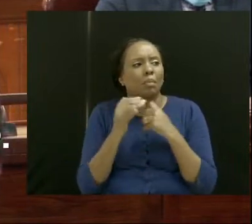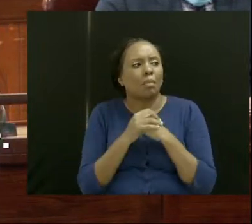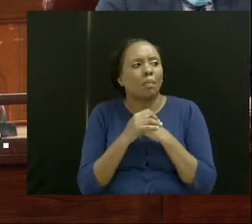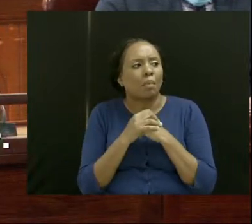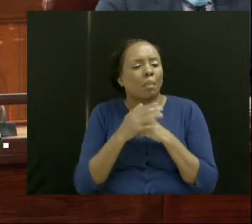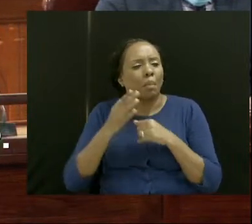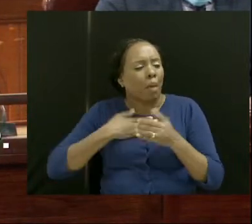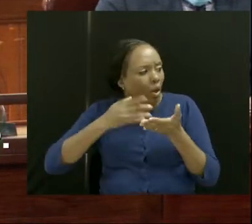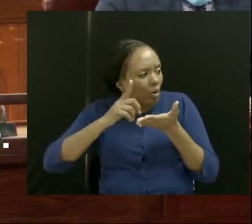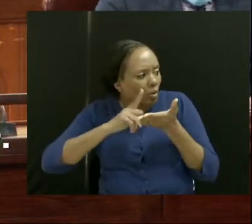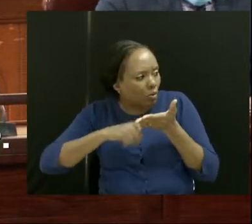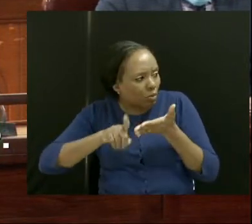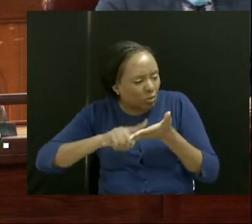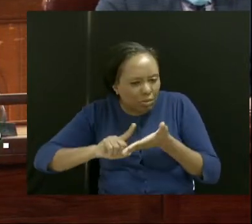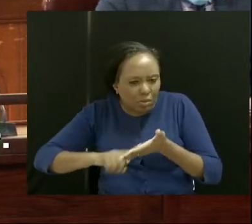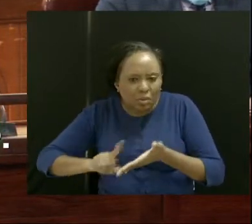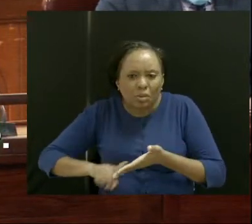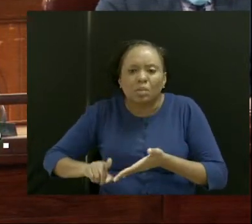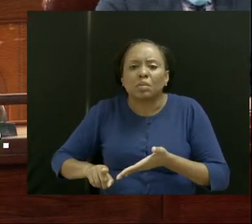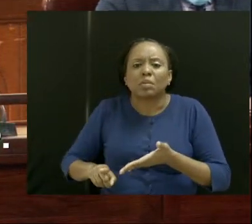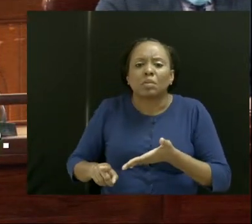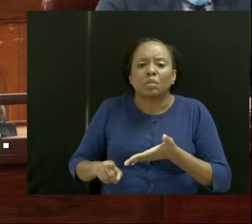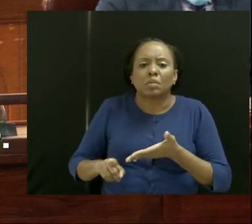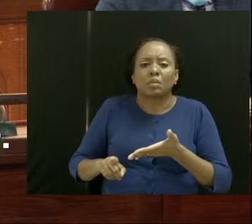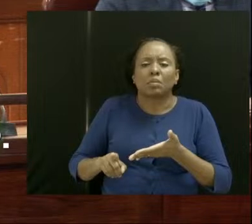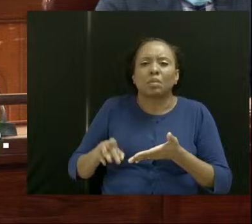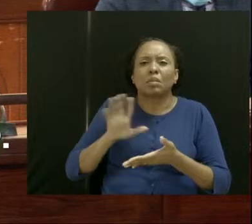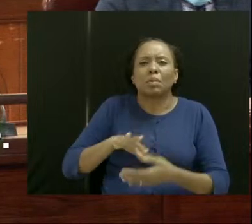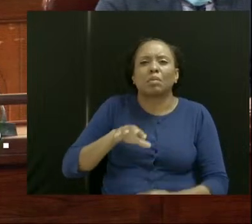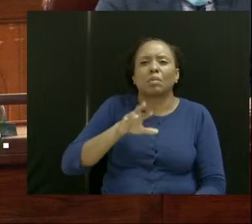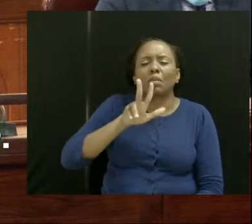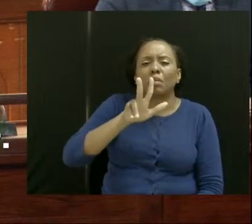My research suggests it's closer to 3.5.